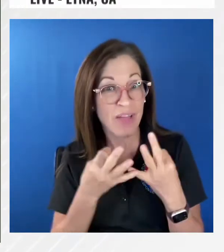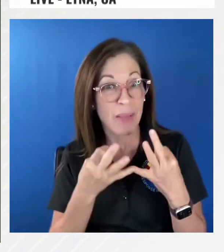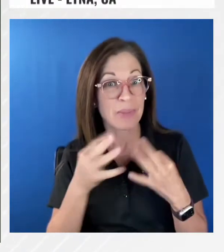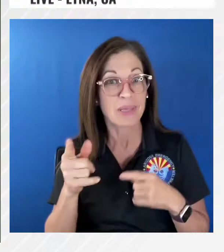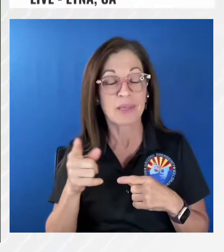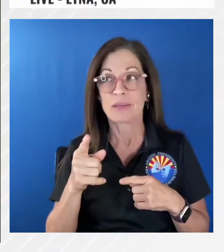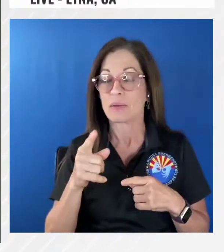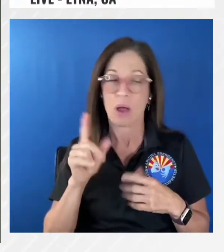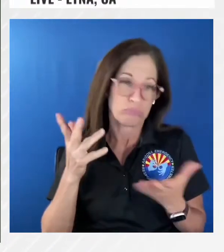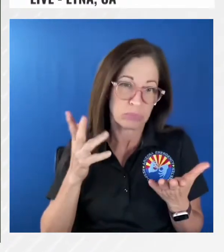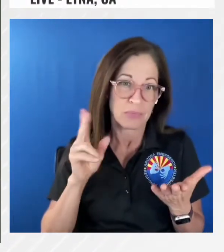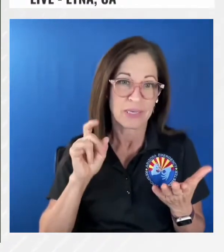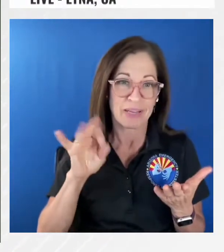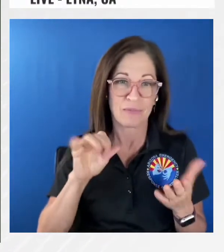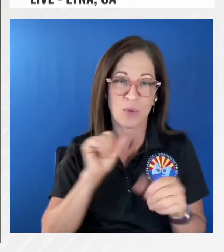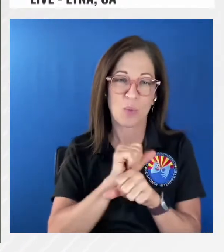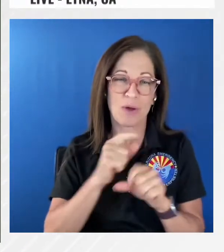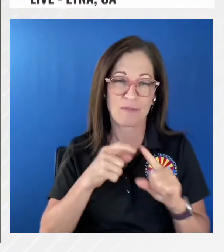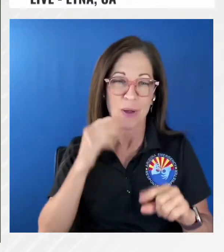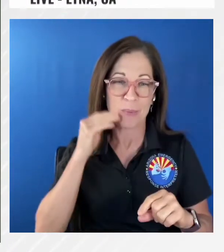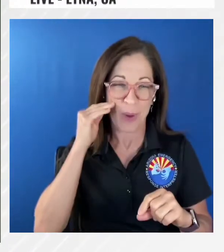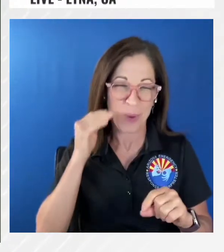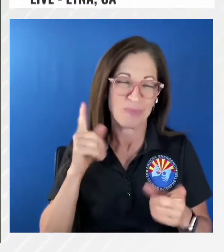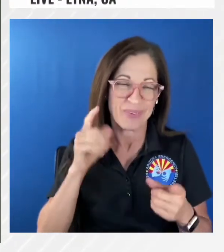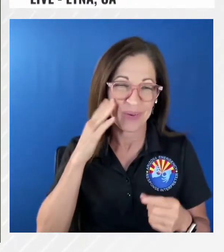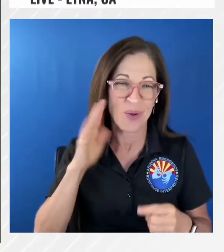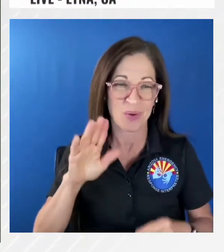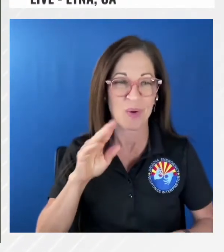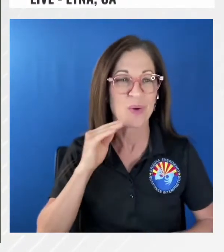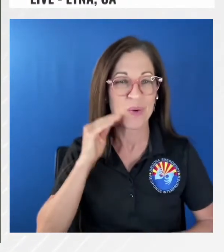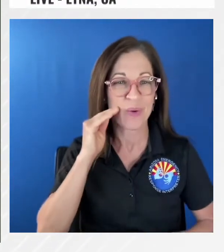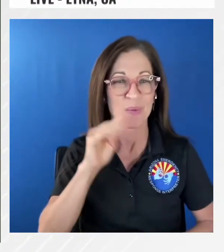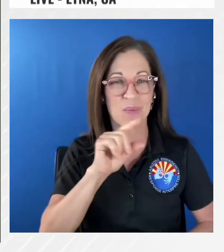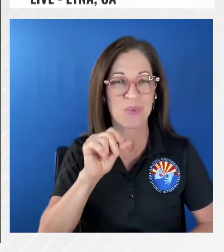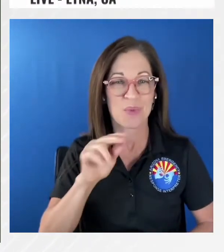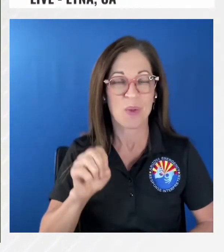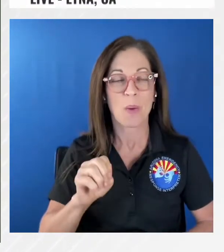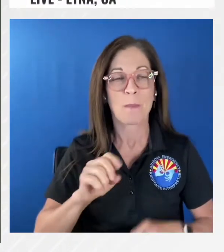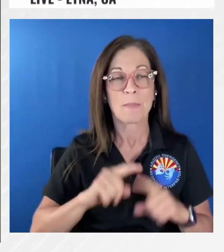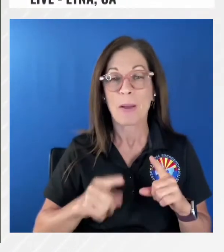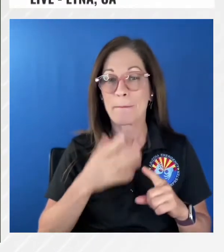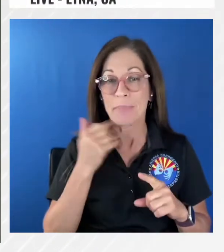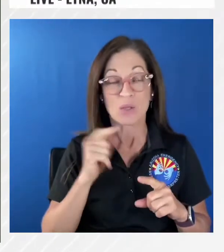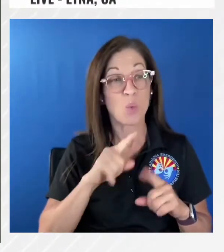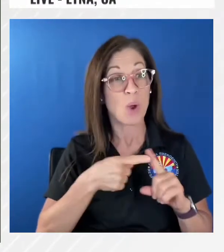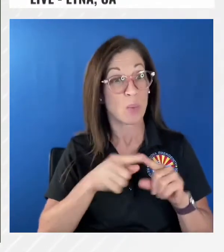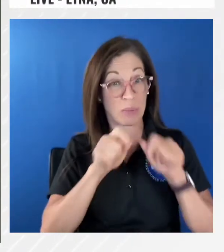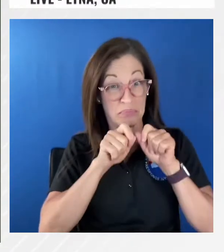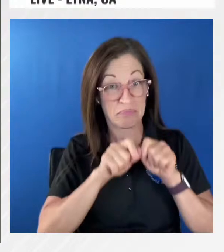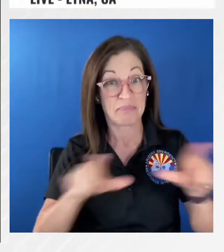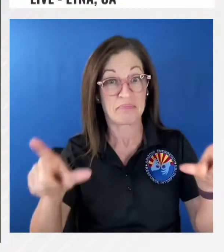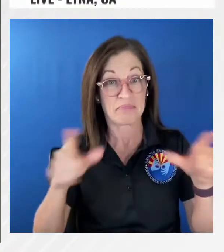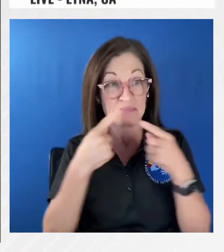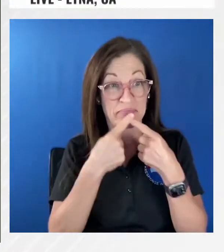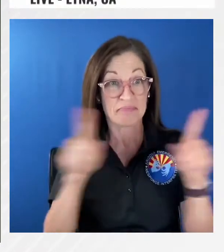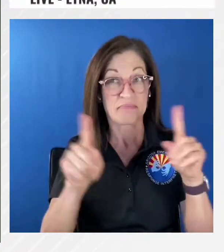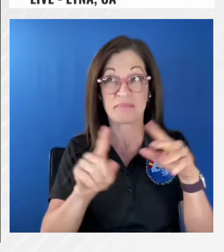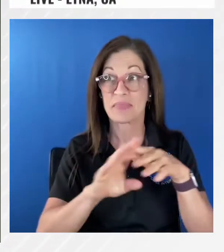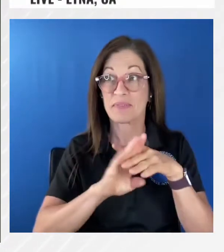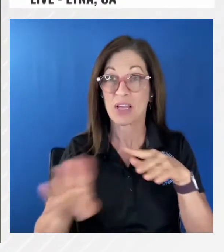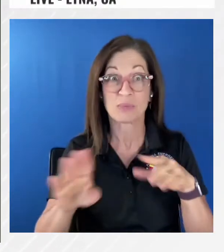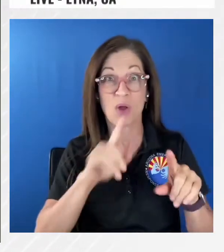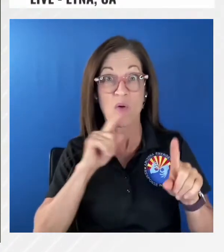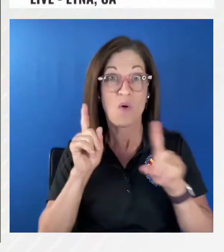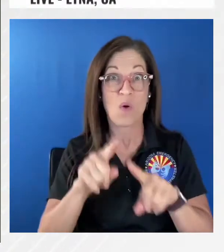don't. But those are really what we want to do, is make sure that you know your zone. So that's the easiest way. When we push an evacuation, we can do it quickly